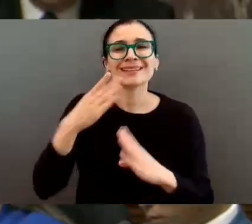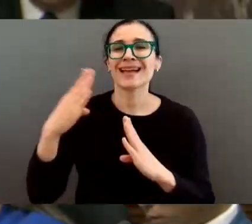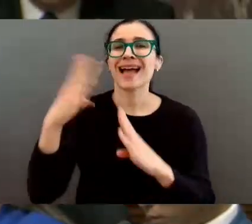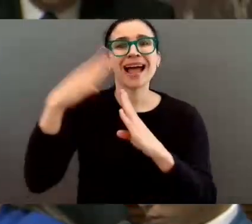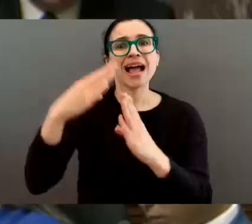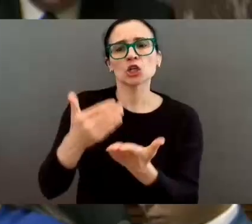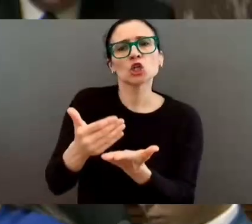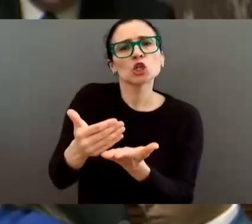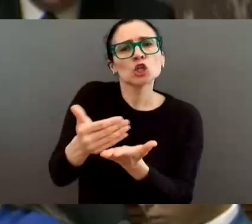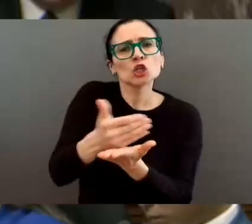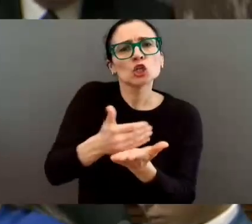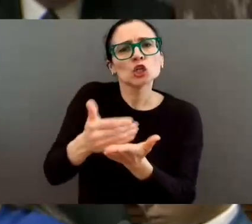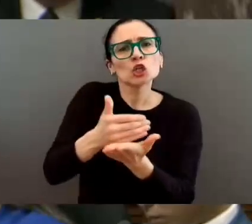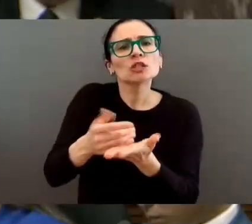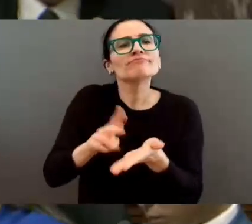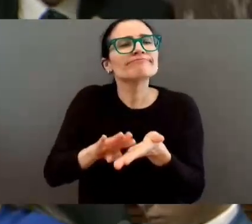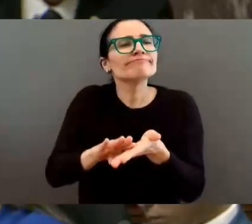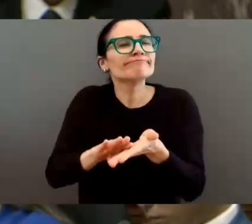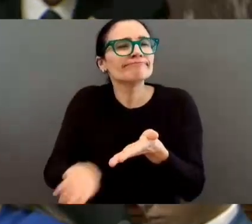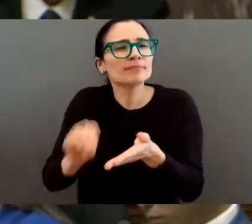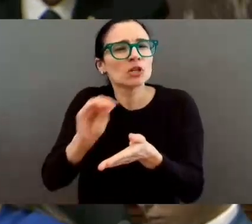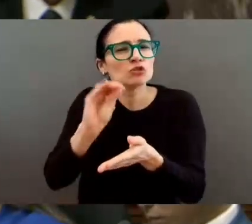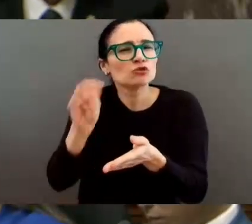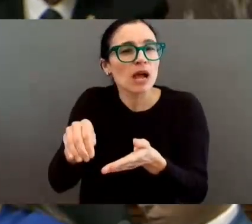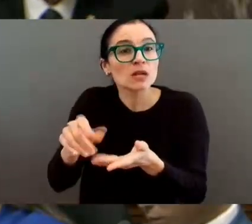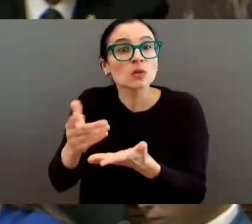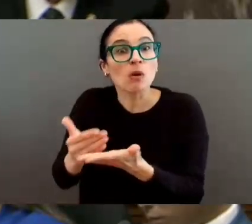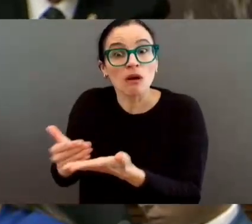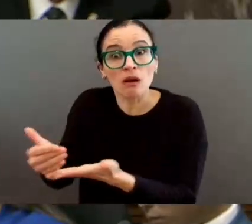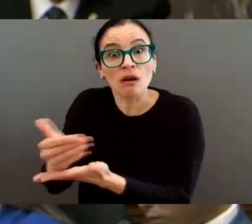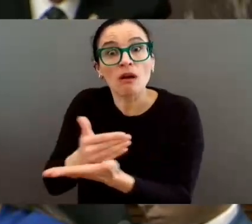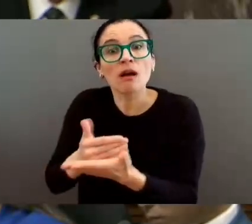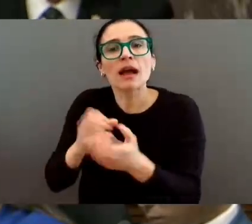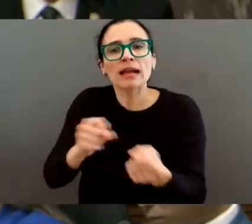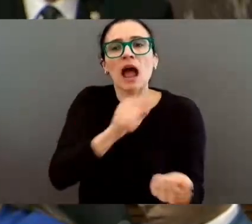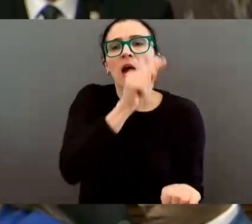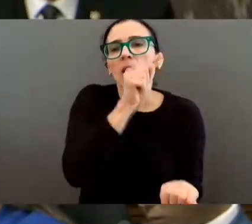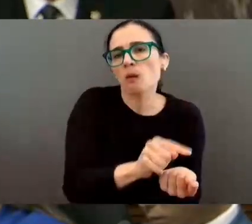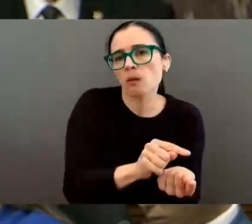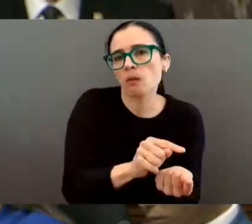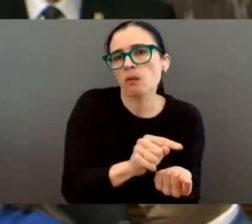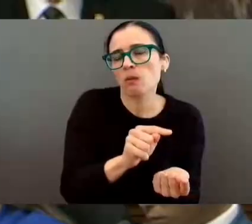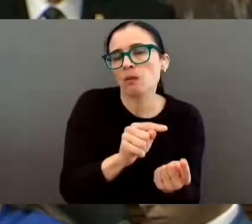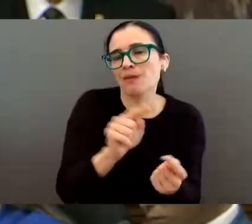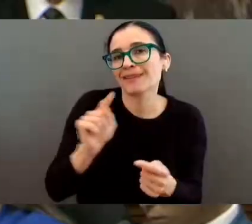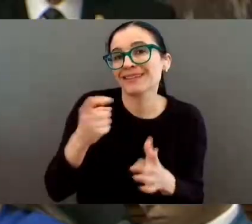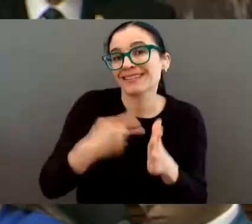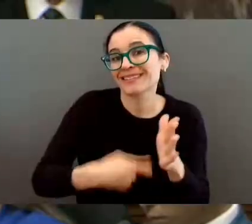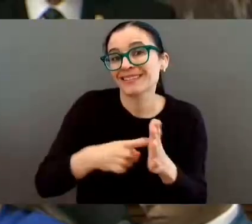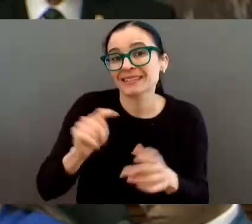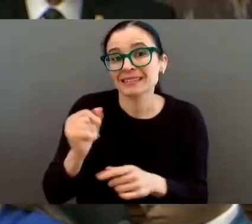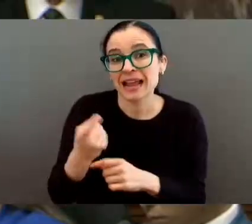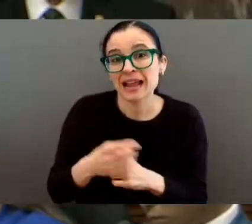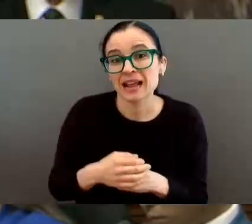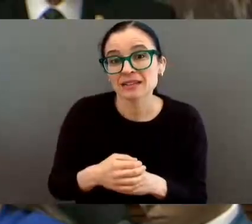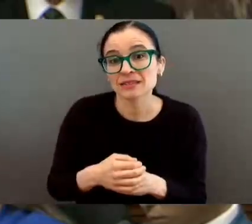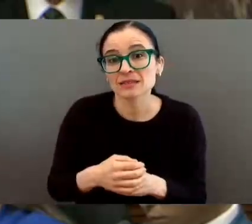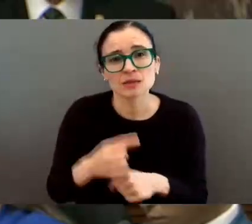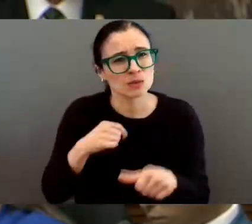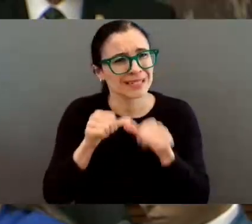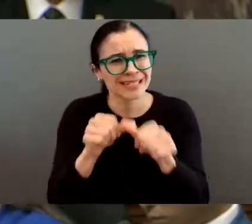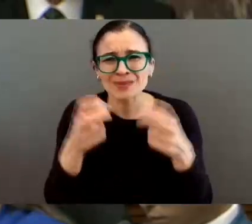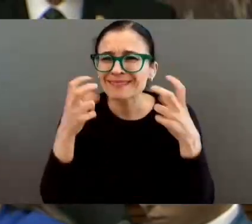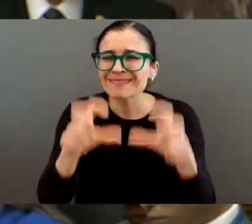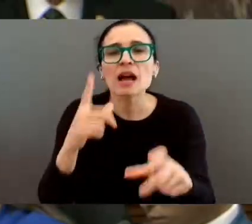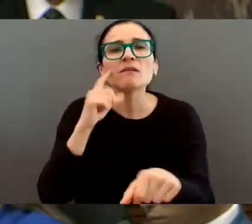benefits, and also continuing to invest in employment training programs and job support programs for people who have faced barriers. It's work that we have